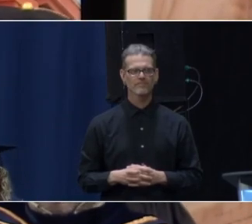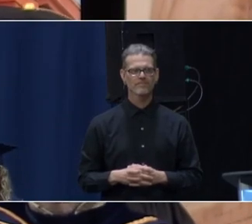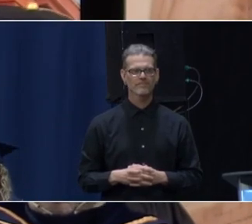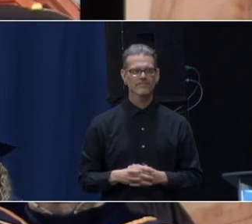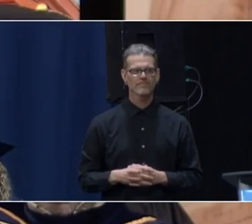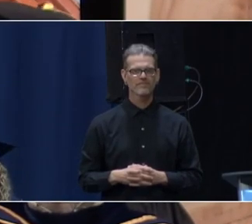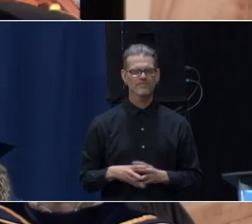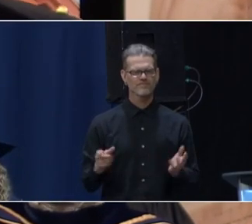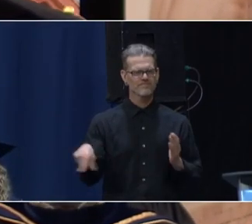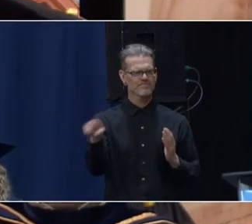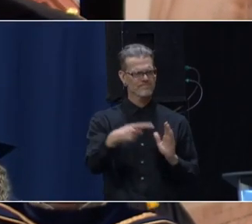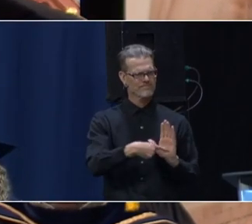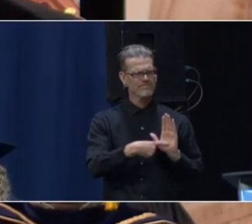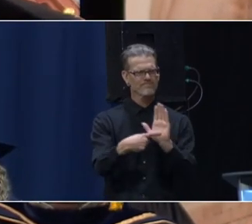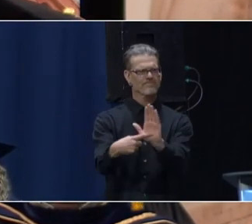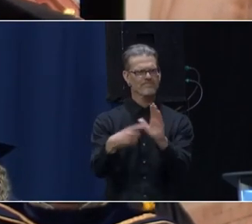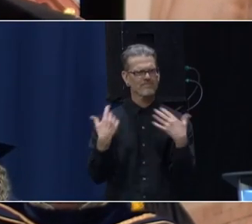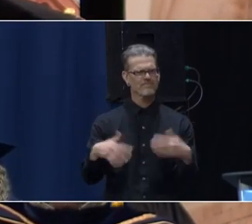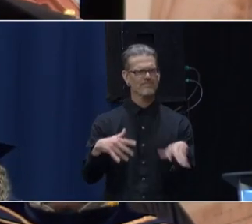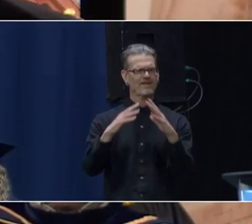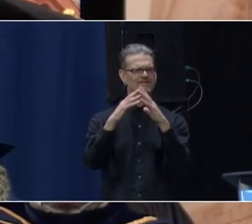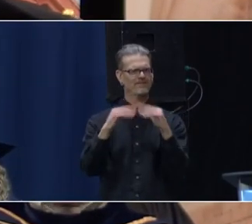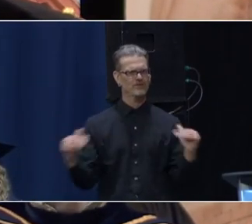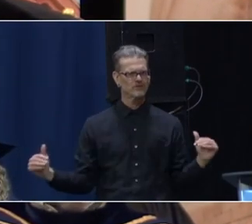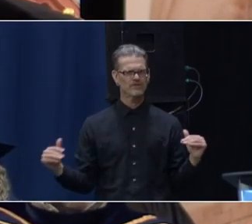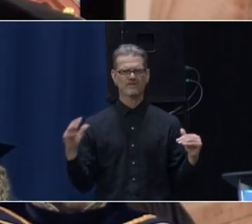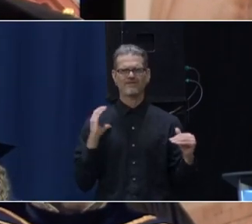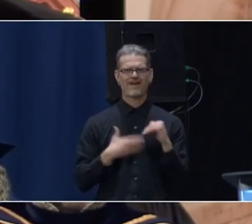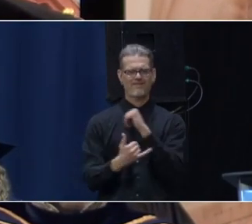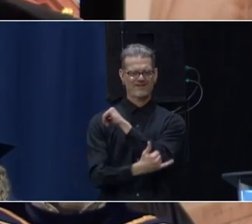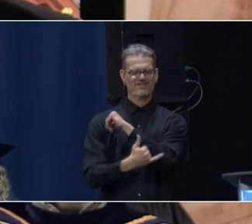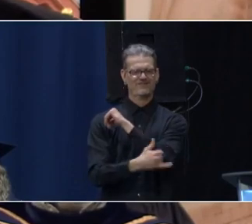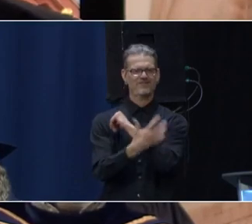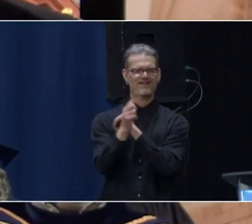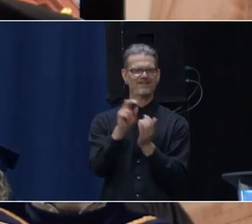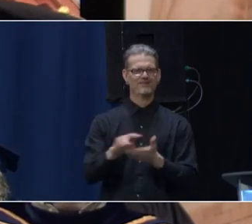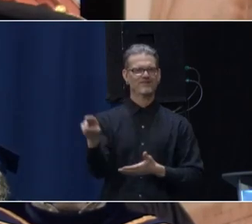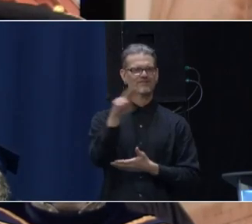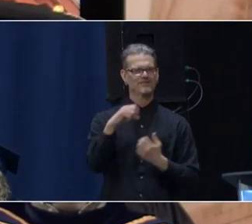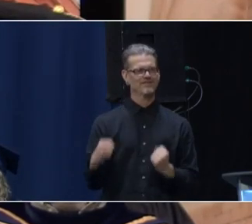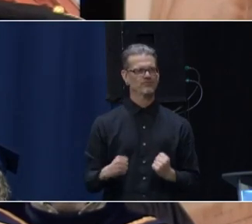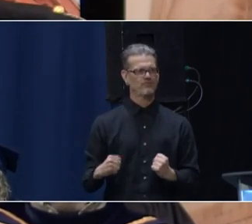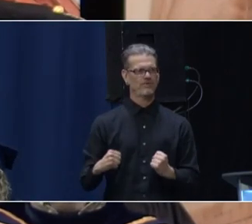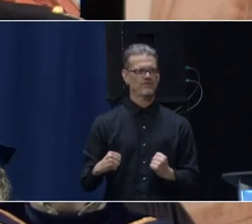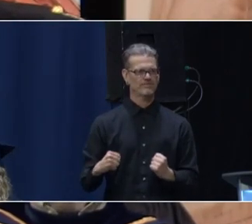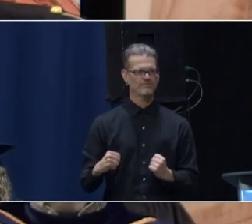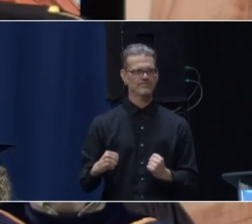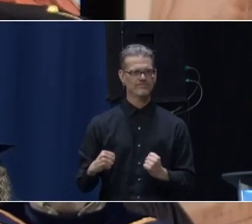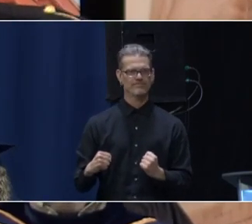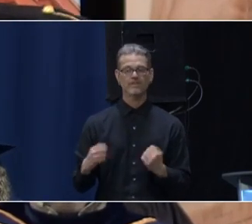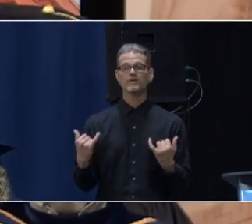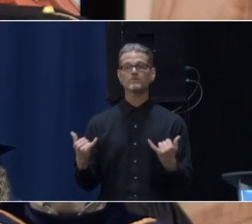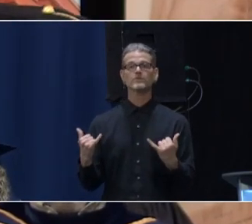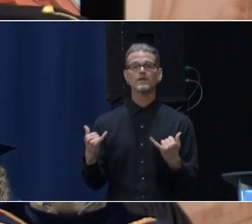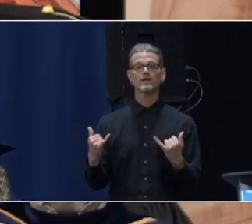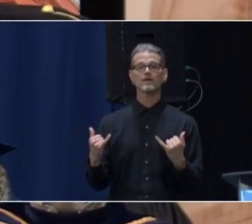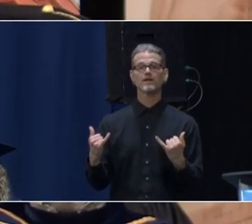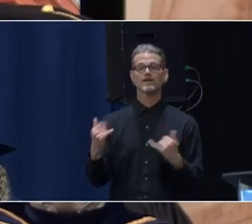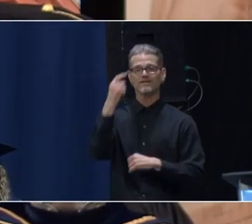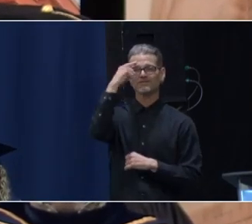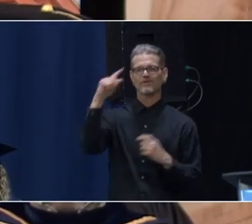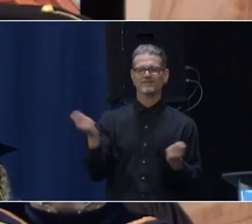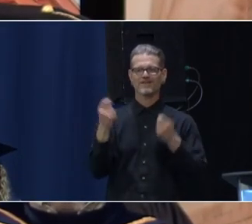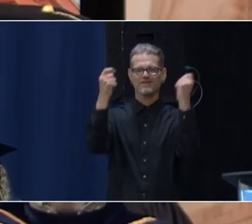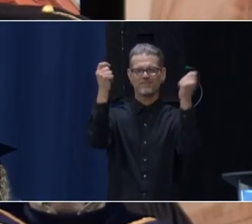You reflect the rich diversity that makes our nation and university strong. And today is about celebrating what makes